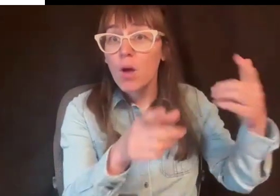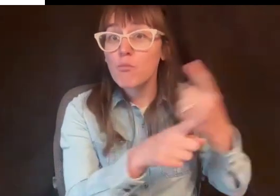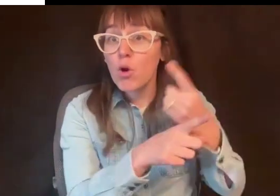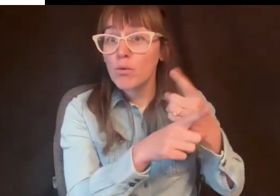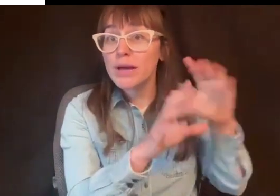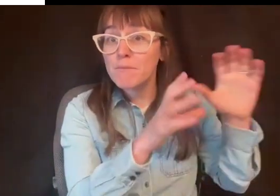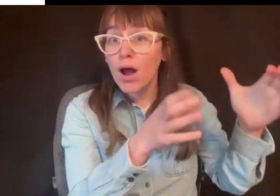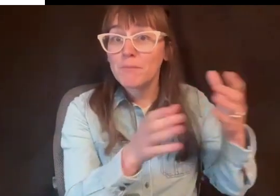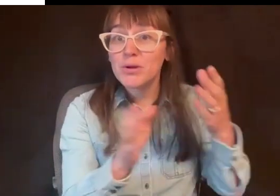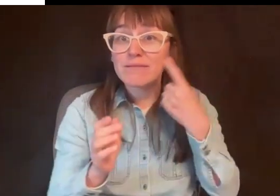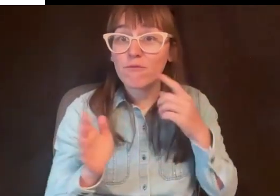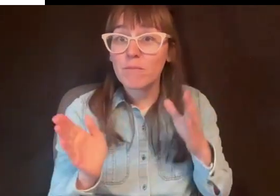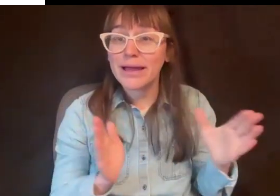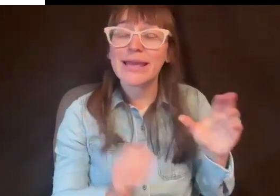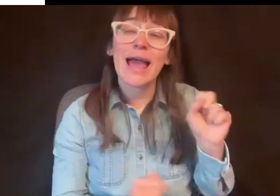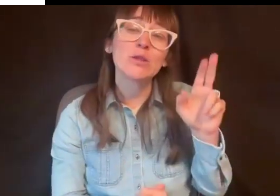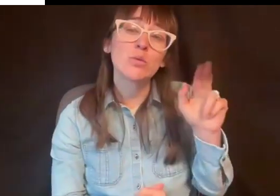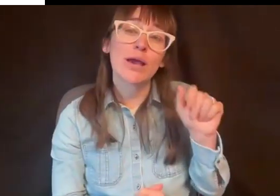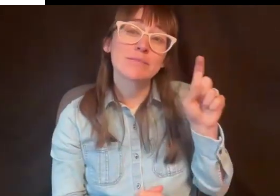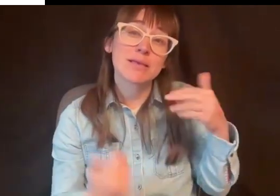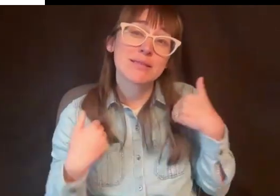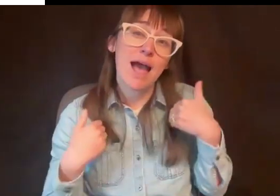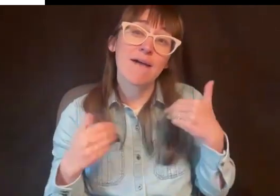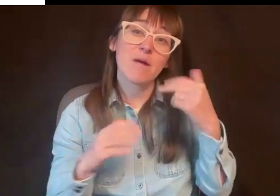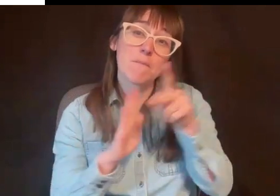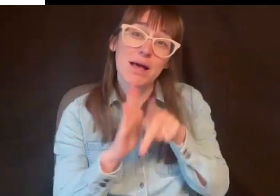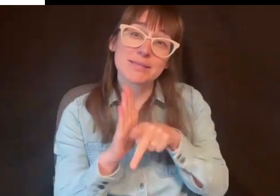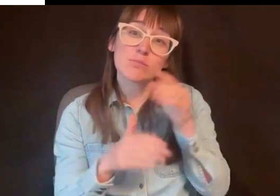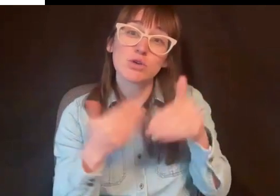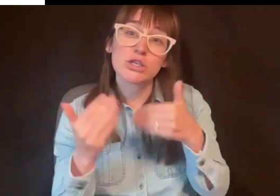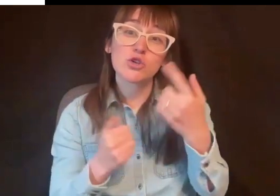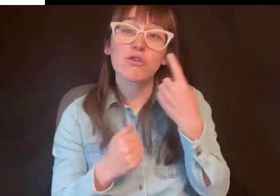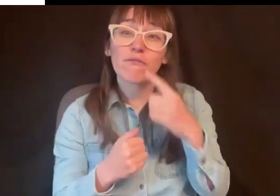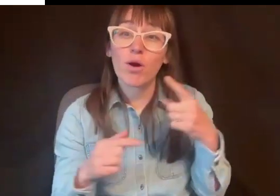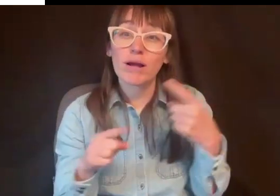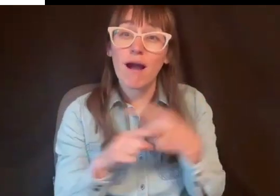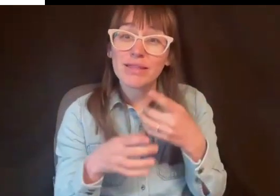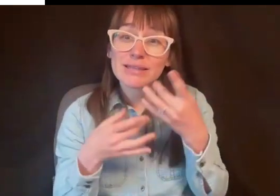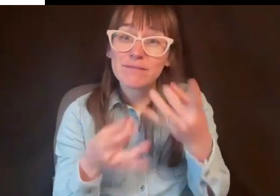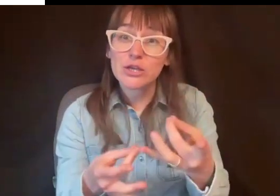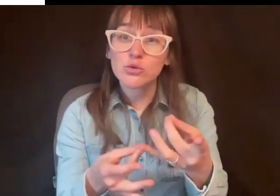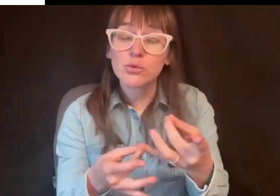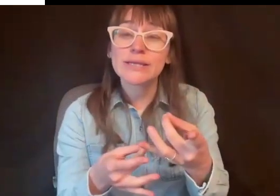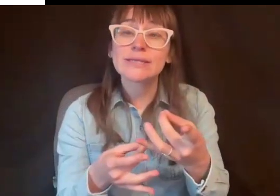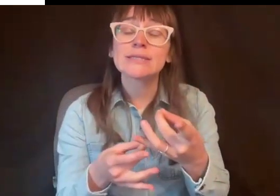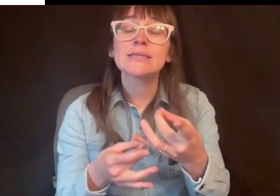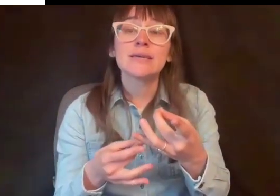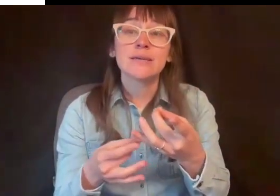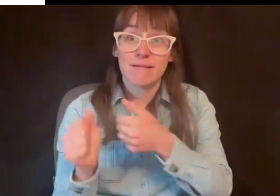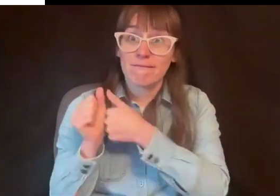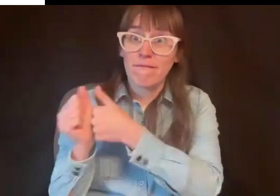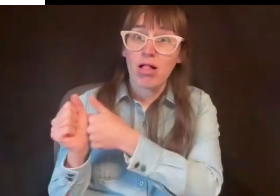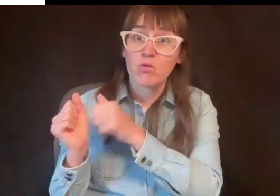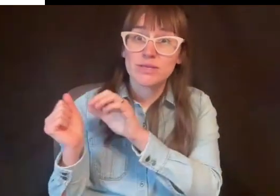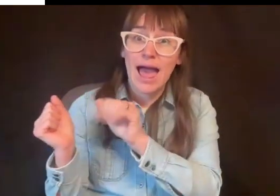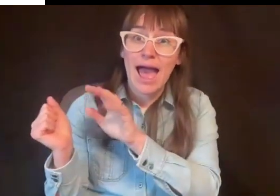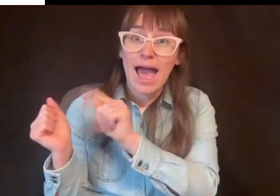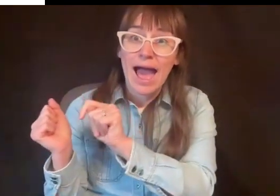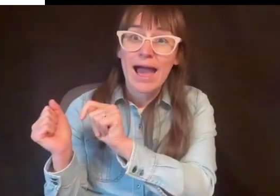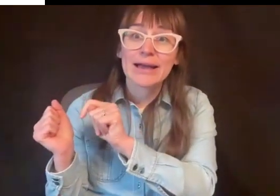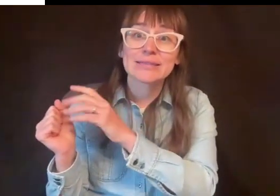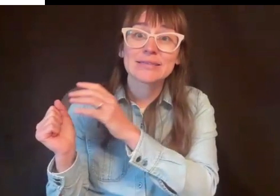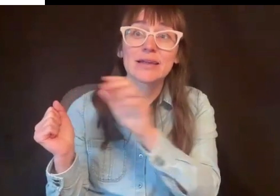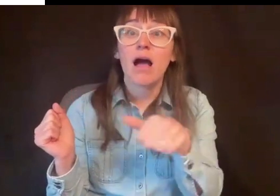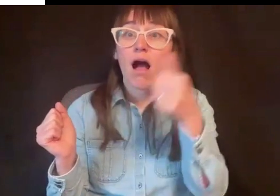example, SUAs must have policies and procedures regarding conflicts of interest in accordance with the Act and all other applicable